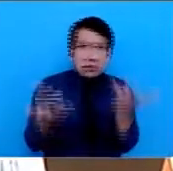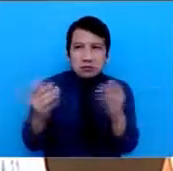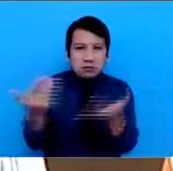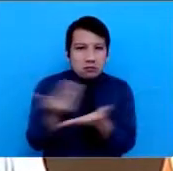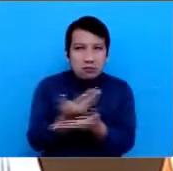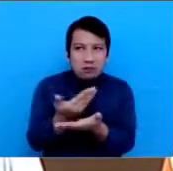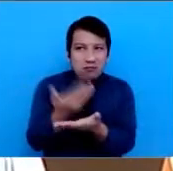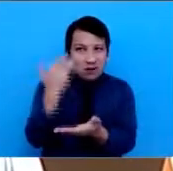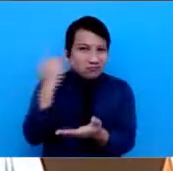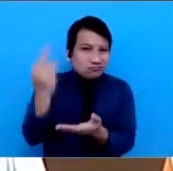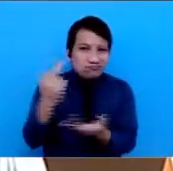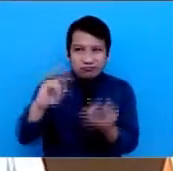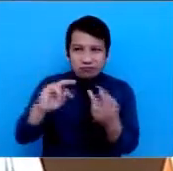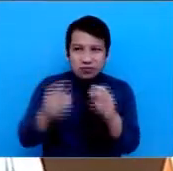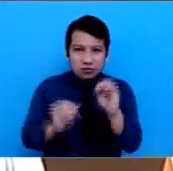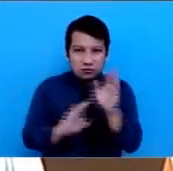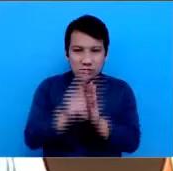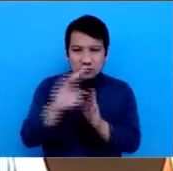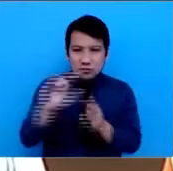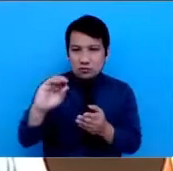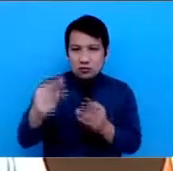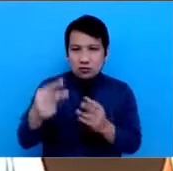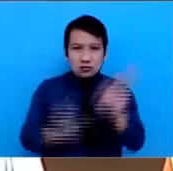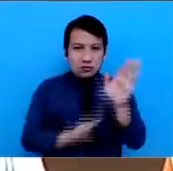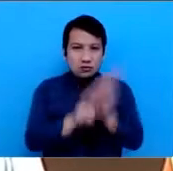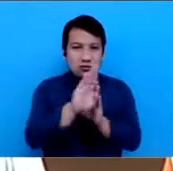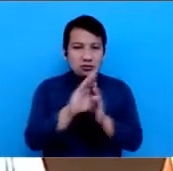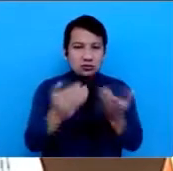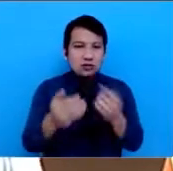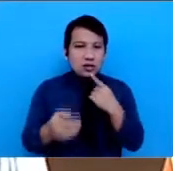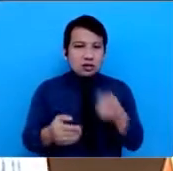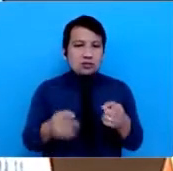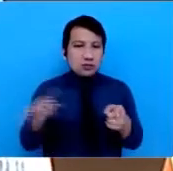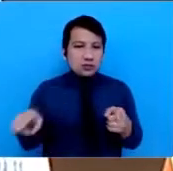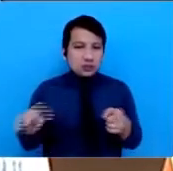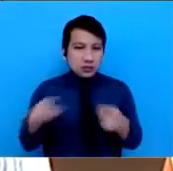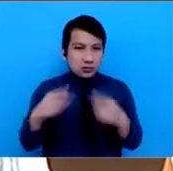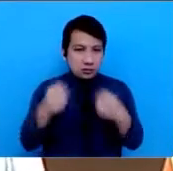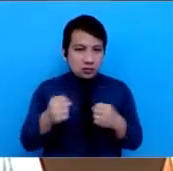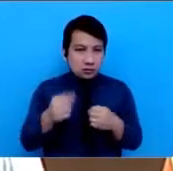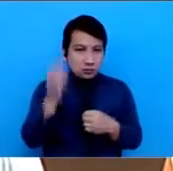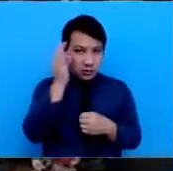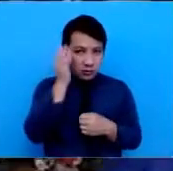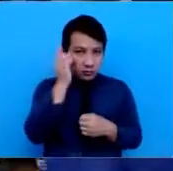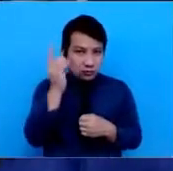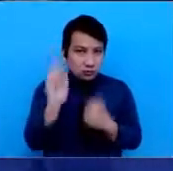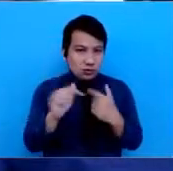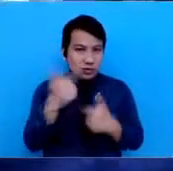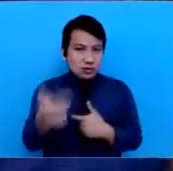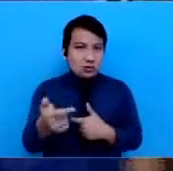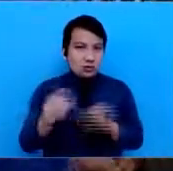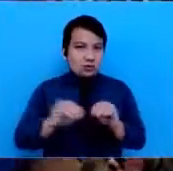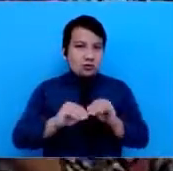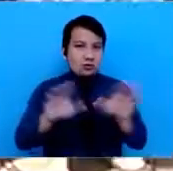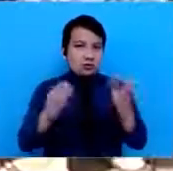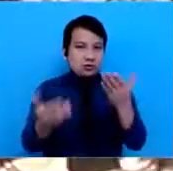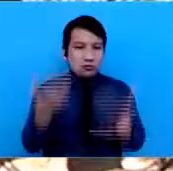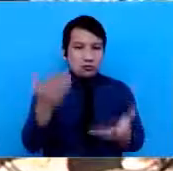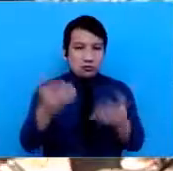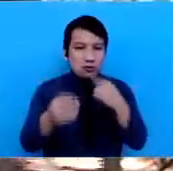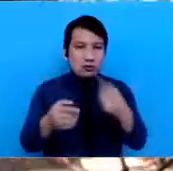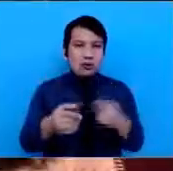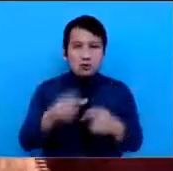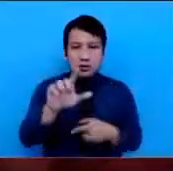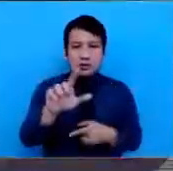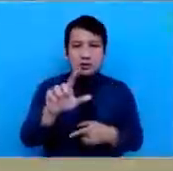Definitive whole genome sequencing. Pero ayon kay Health Secretary Francisco Duque III, malaki ang posibilidad na may local